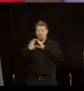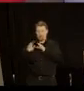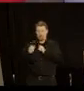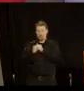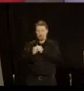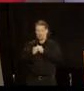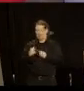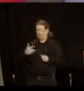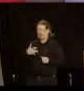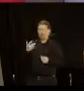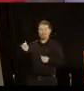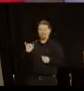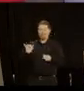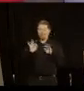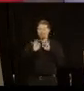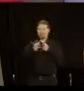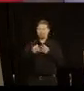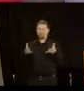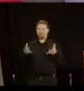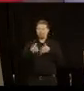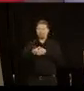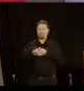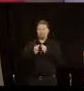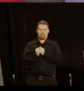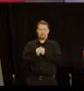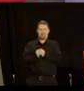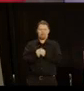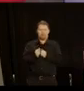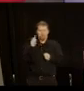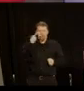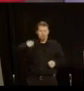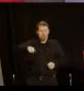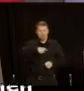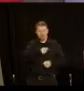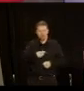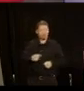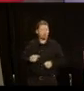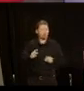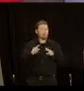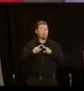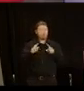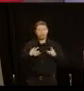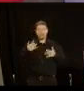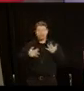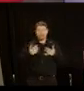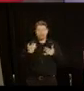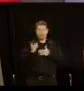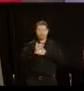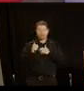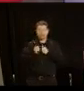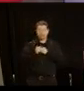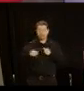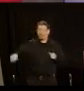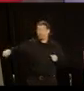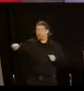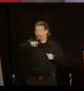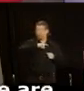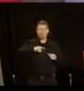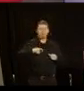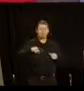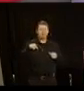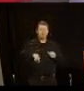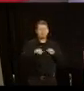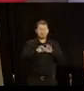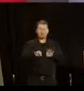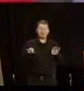for us up here. We are happy to celebrate with you. This is such an important event. It is so meaningful, so